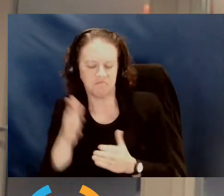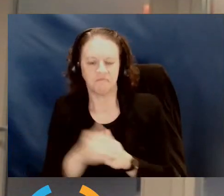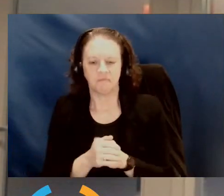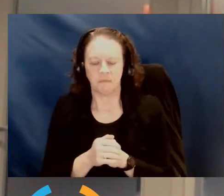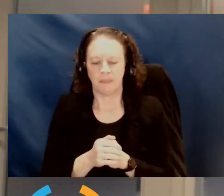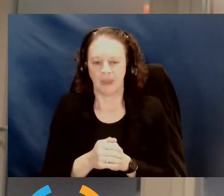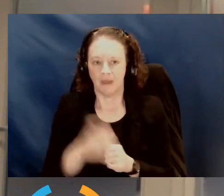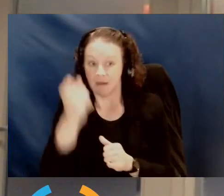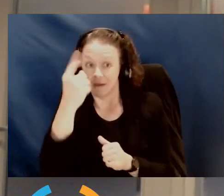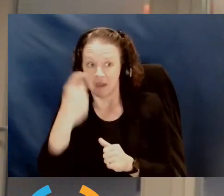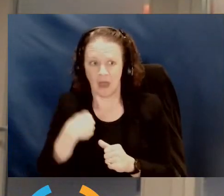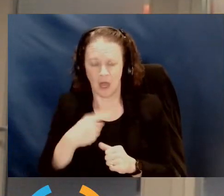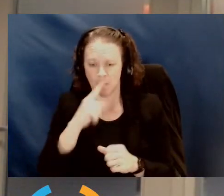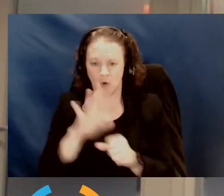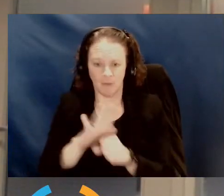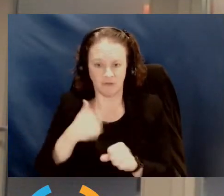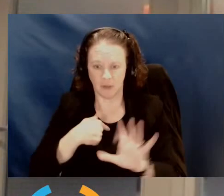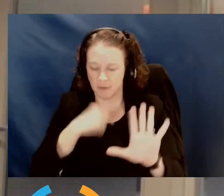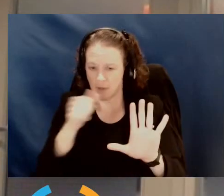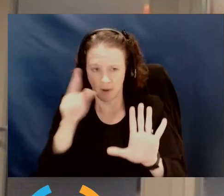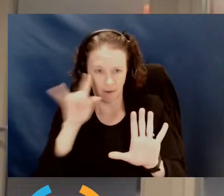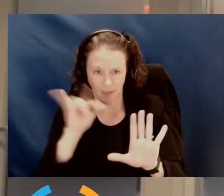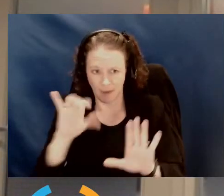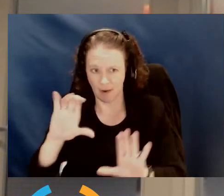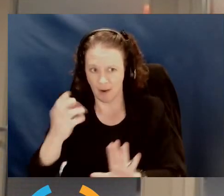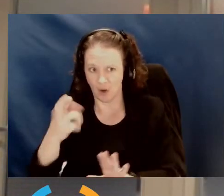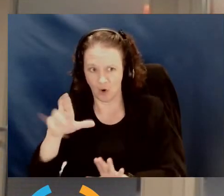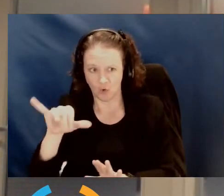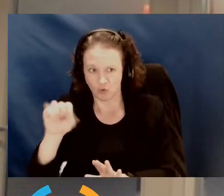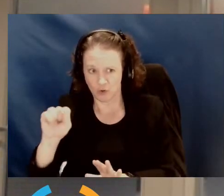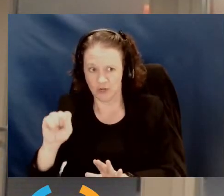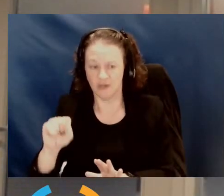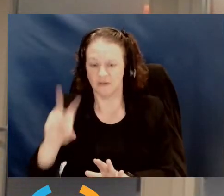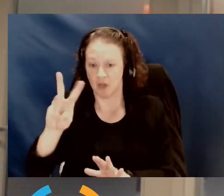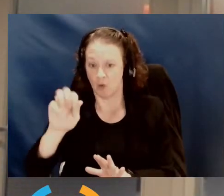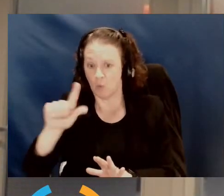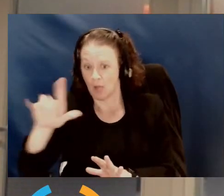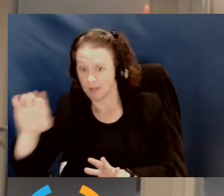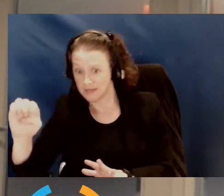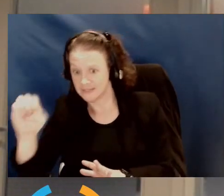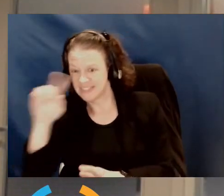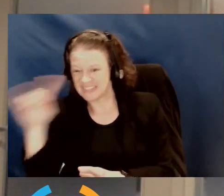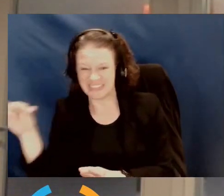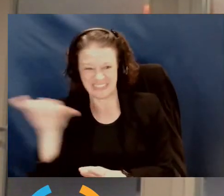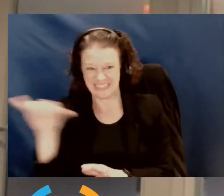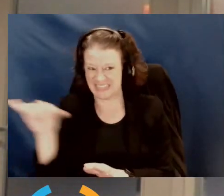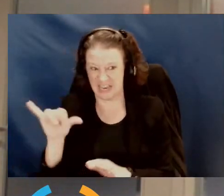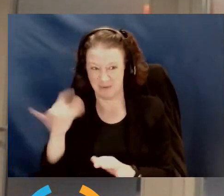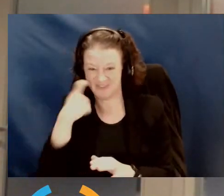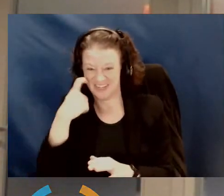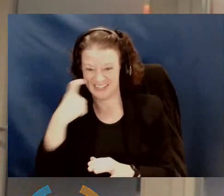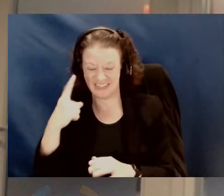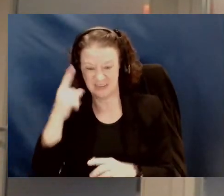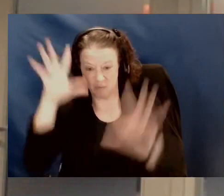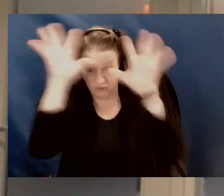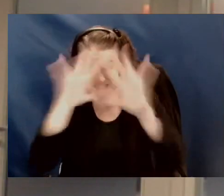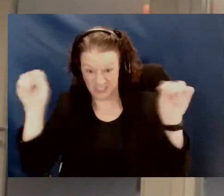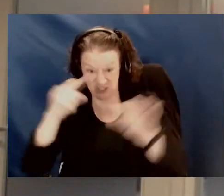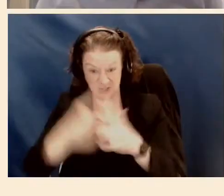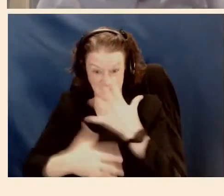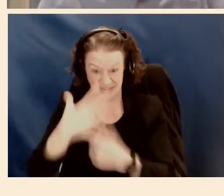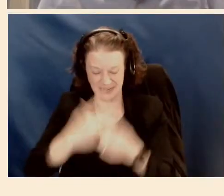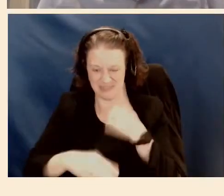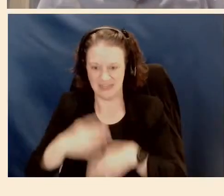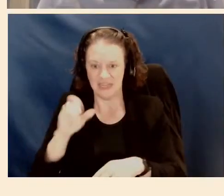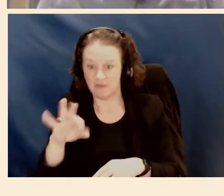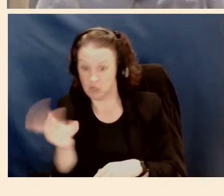won't go Chris Wallace on you all if both of you don't go Joe Biden and Donald Trump on each other. Okay, so let's agree to that. All